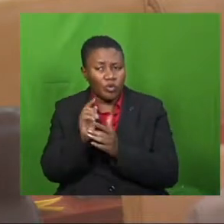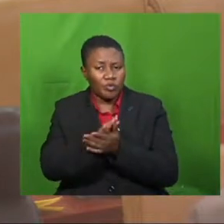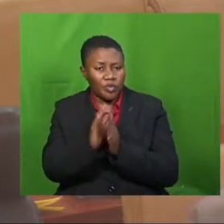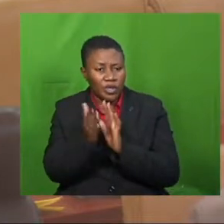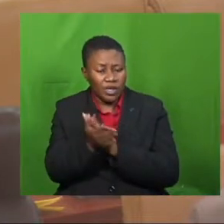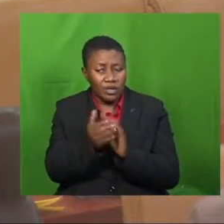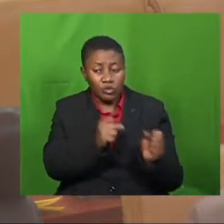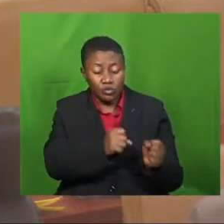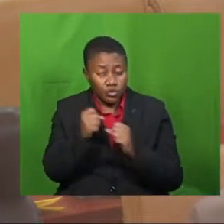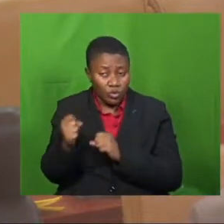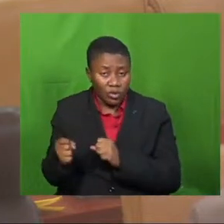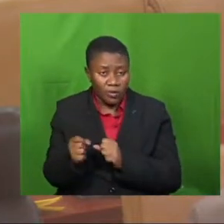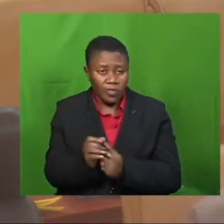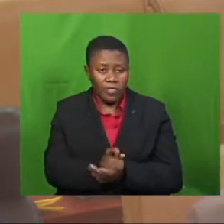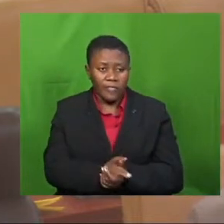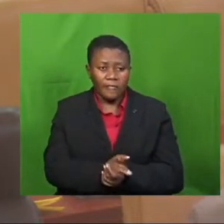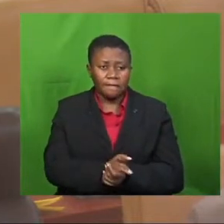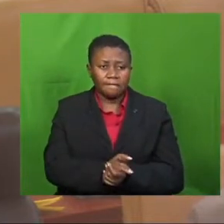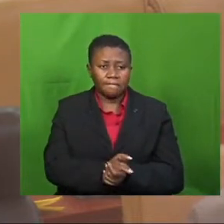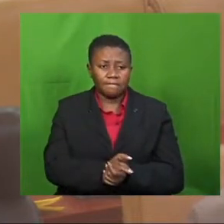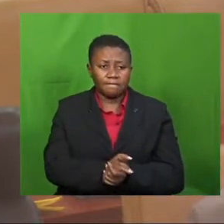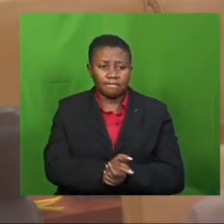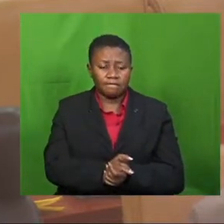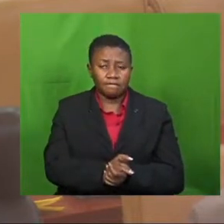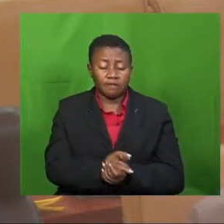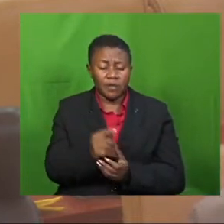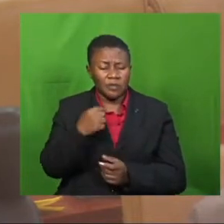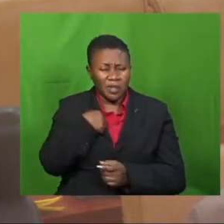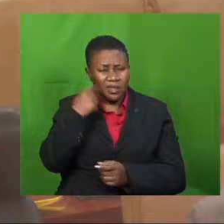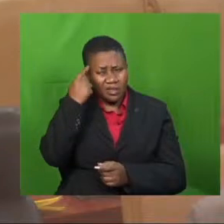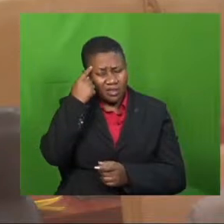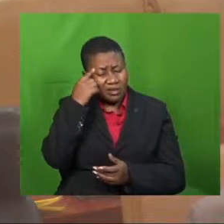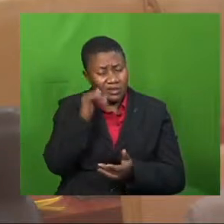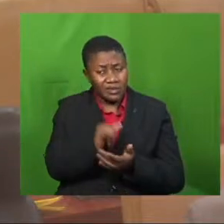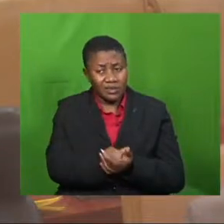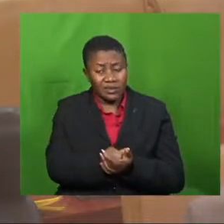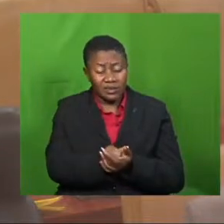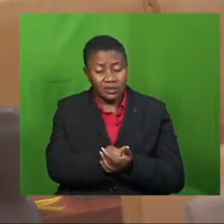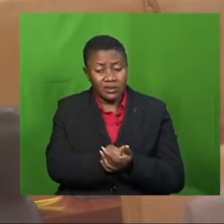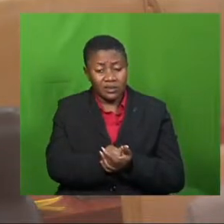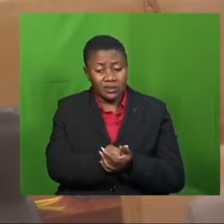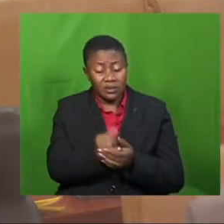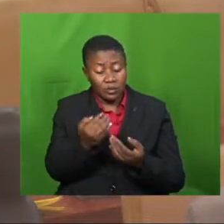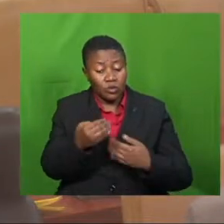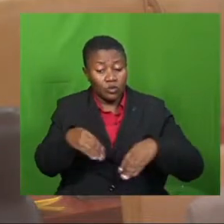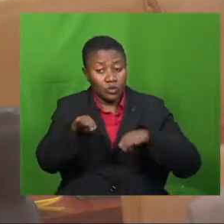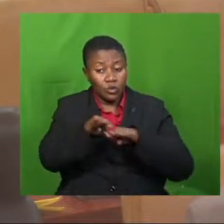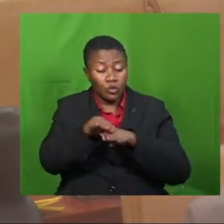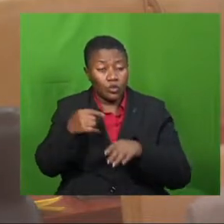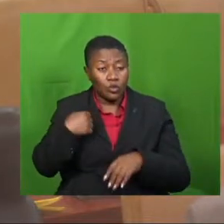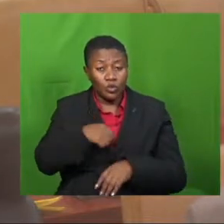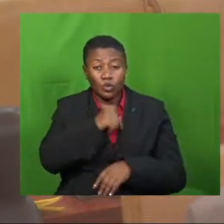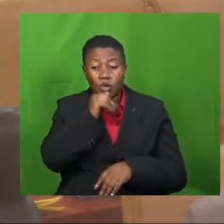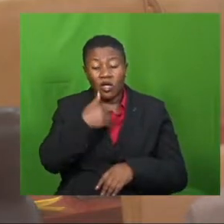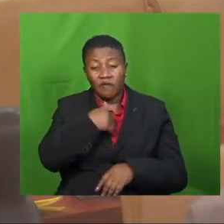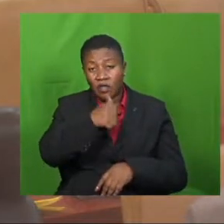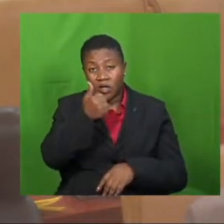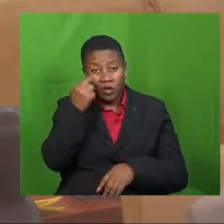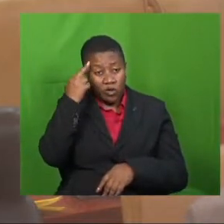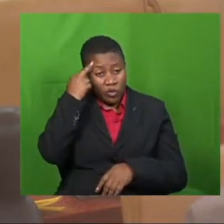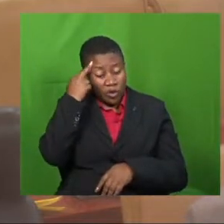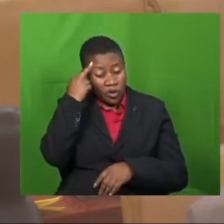Mr. Speaker, I am of the view that though we have no reasons to oppose this loan, because,